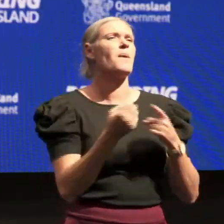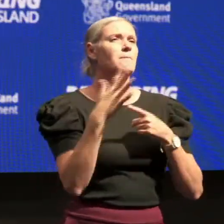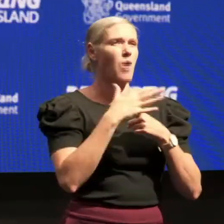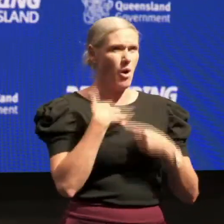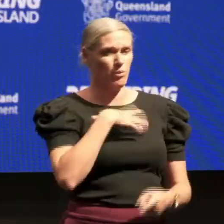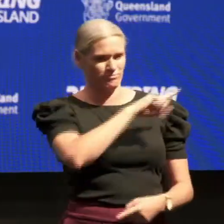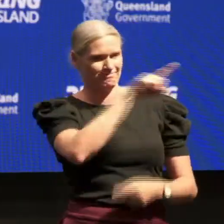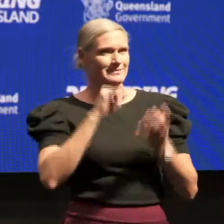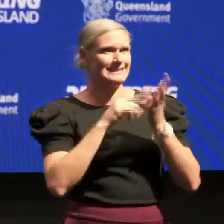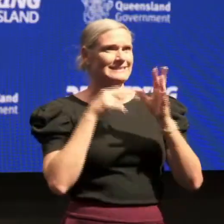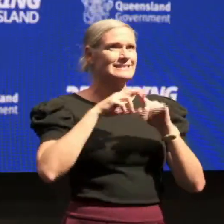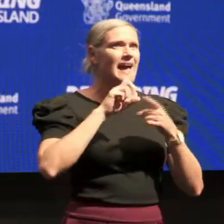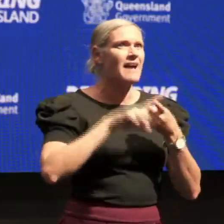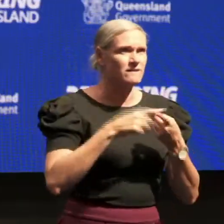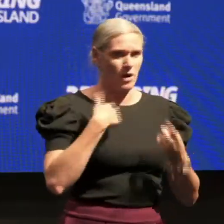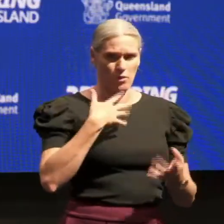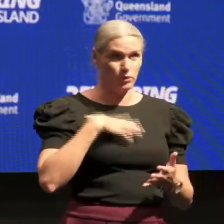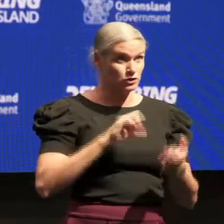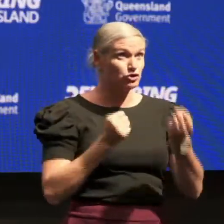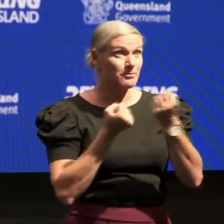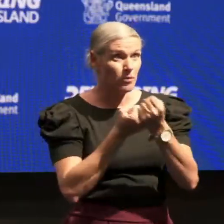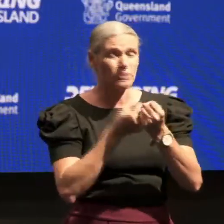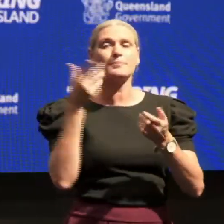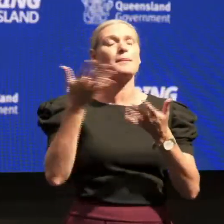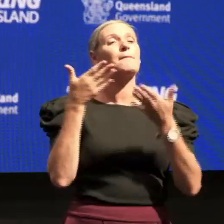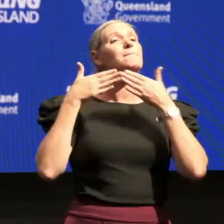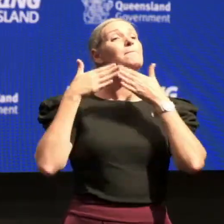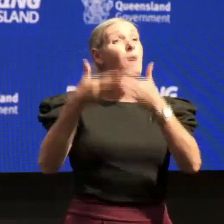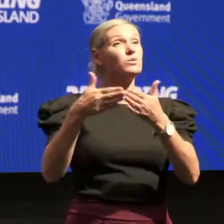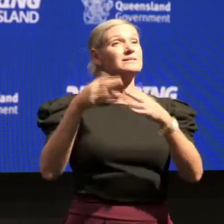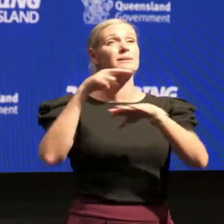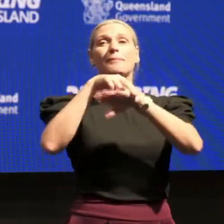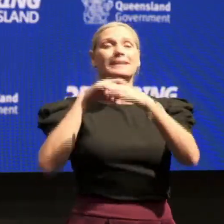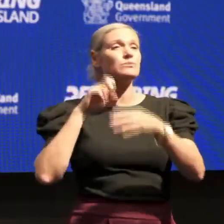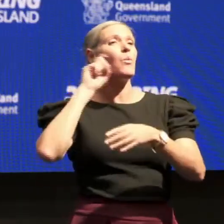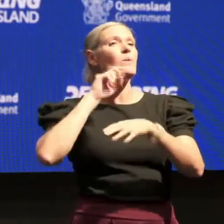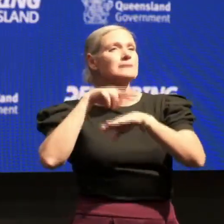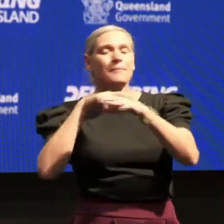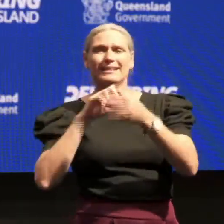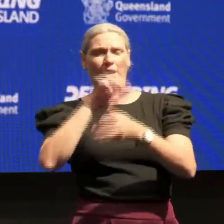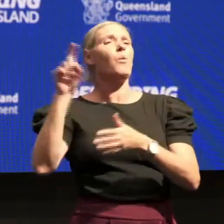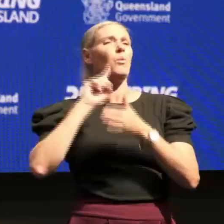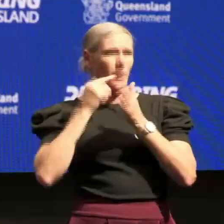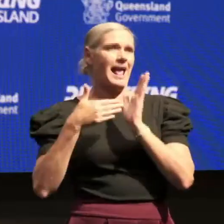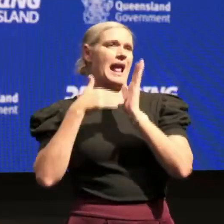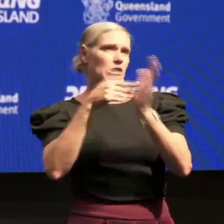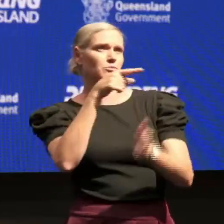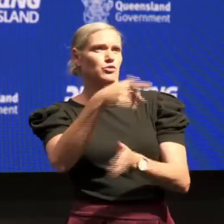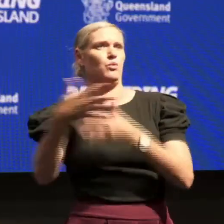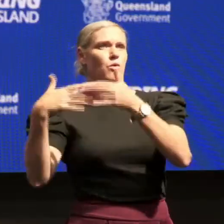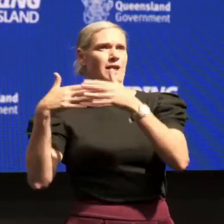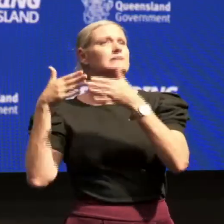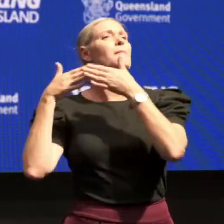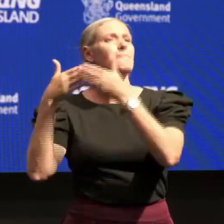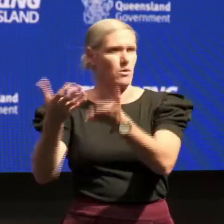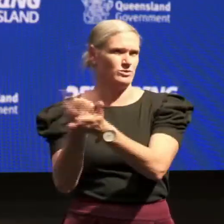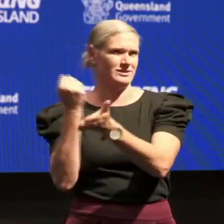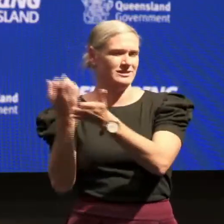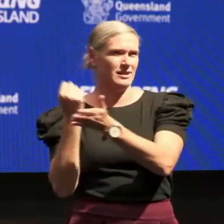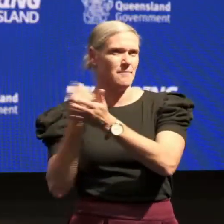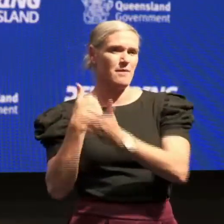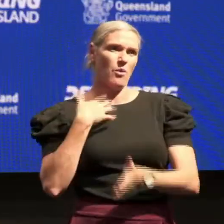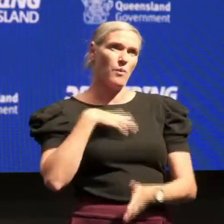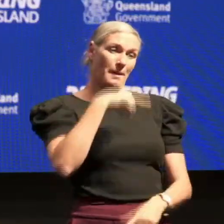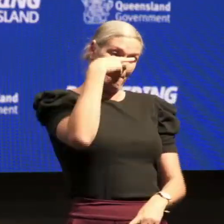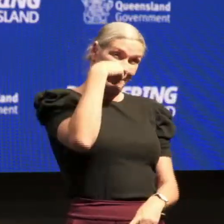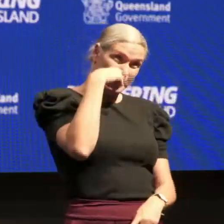and we want to support them, and the Marine Rescue and the Water Police will help in those retrievals, and will help people get back on their feet. We just